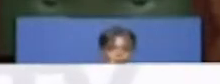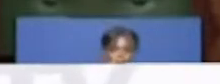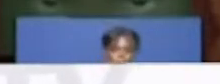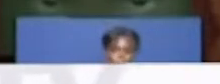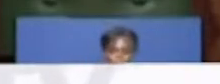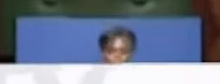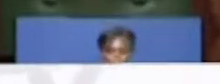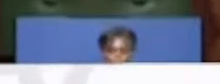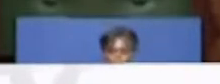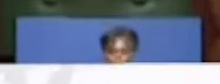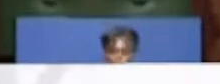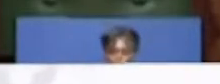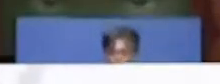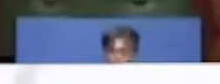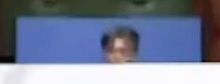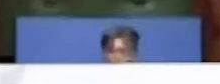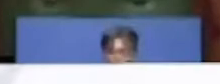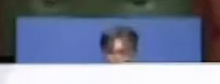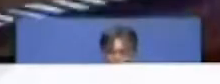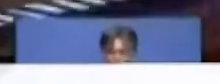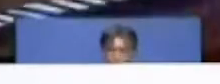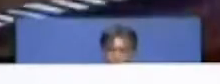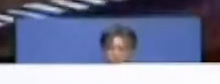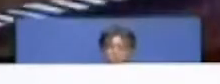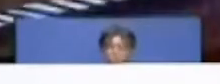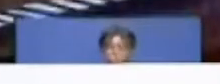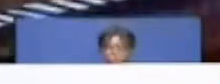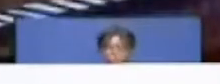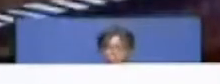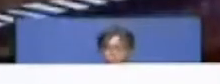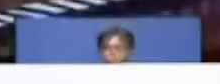Assembly in that order. Asante ni sana.